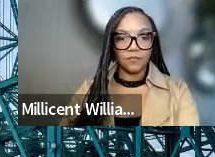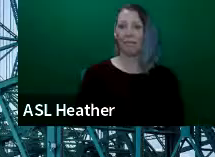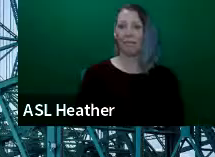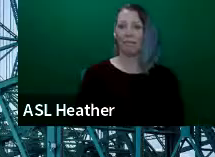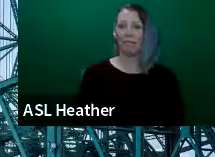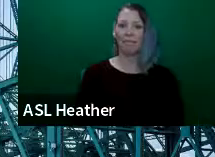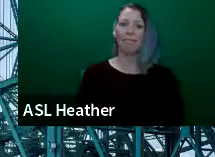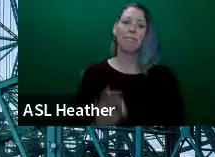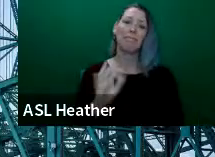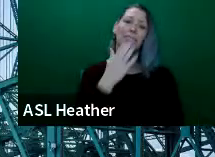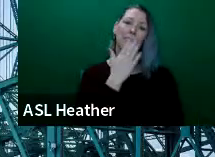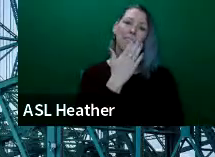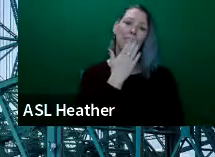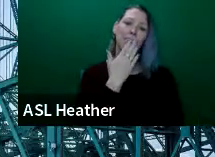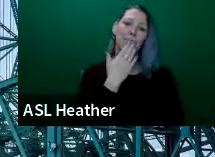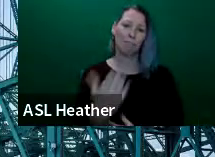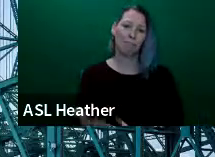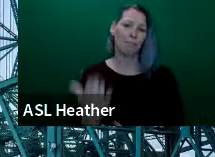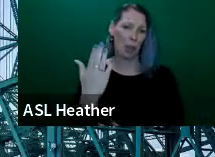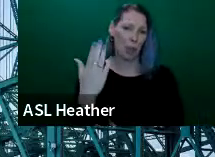Perfect. Good morning.